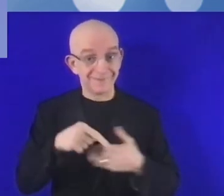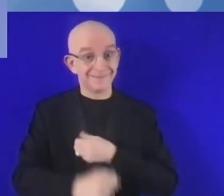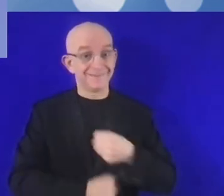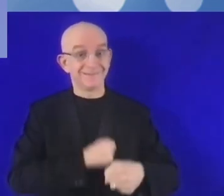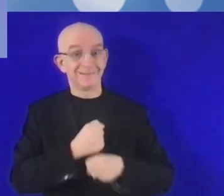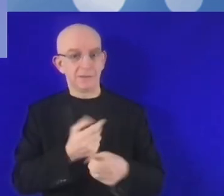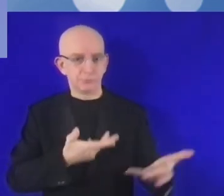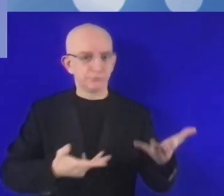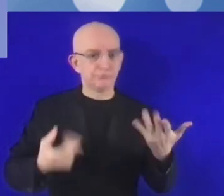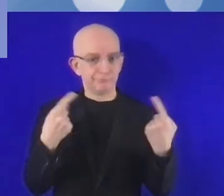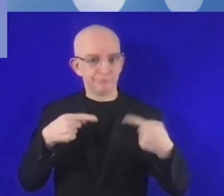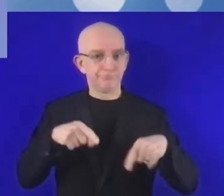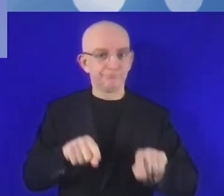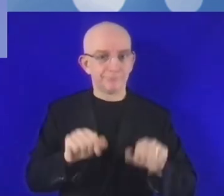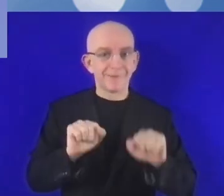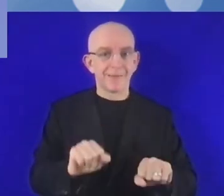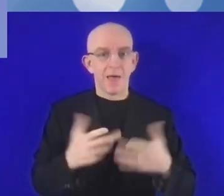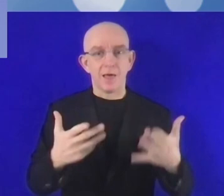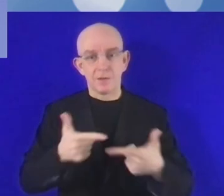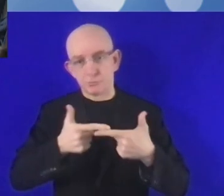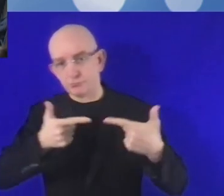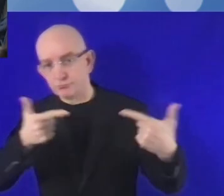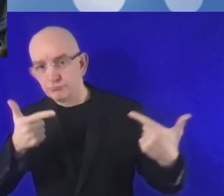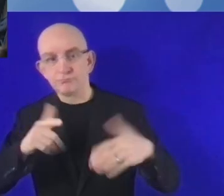worth, ladies and gentlemen, being with us.